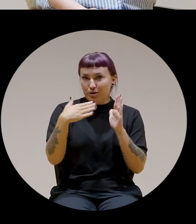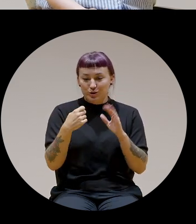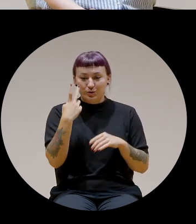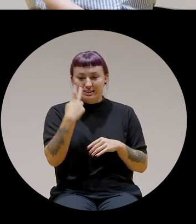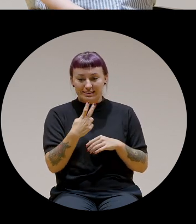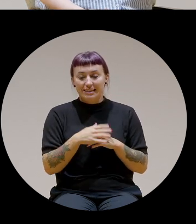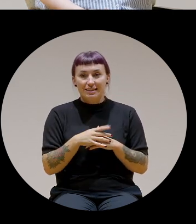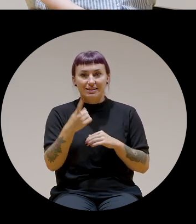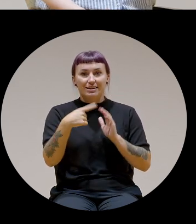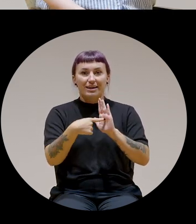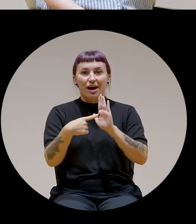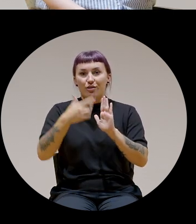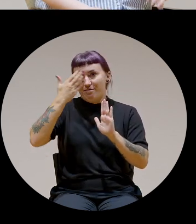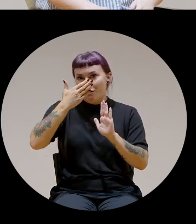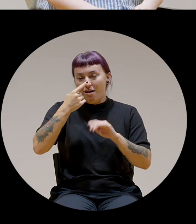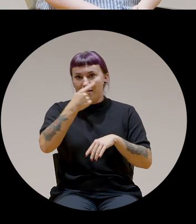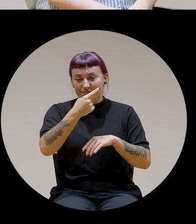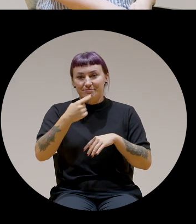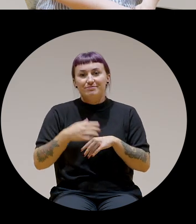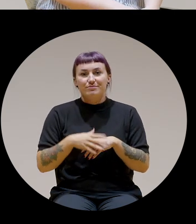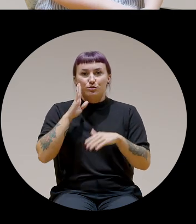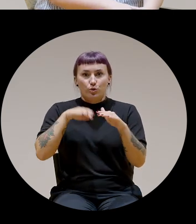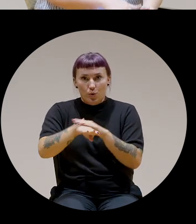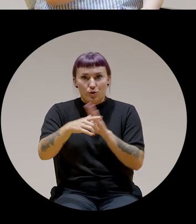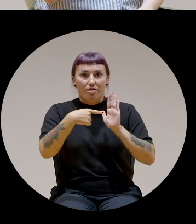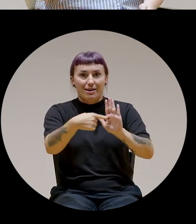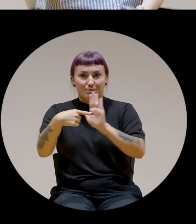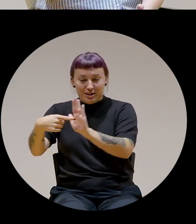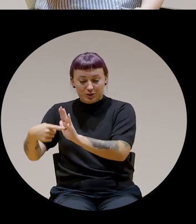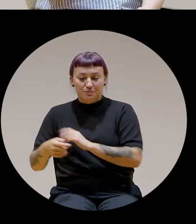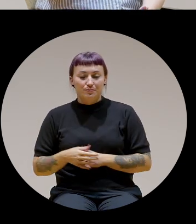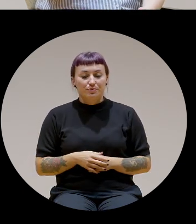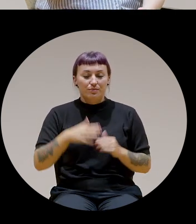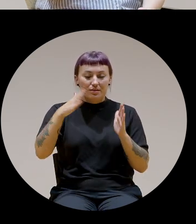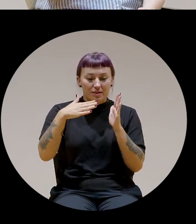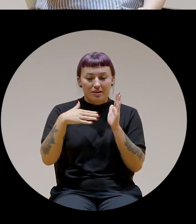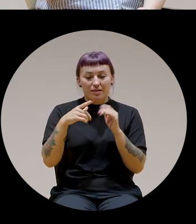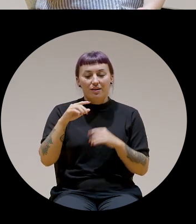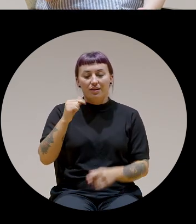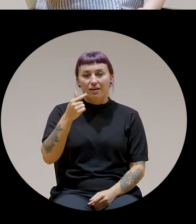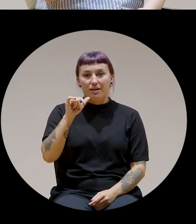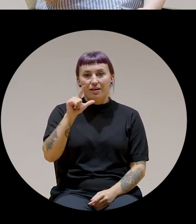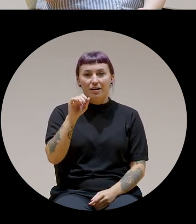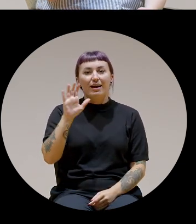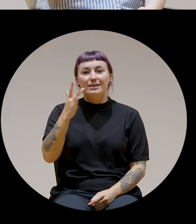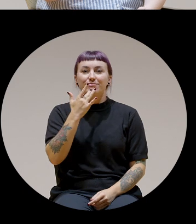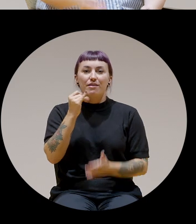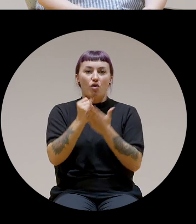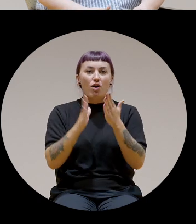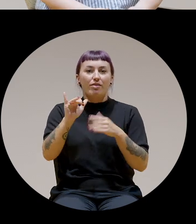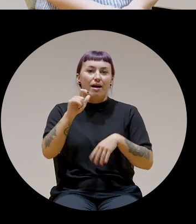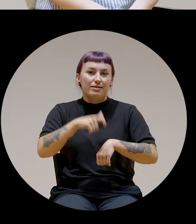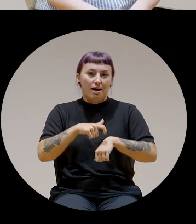you can see in the gallery right towards the front of the exhibition. This is painted by one of Gilcrease's favorite artists